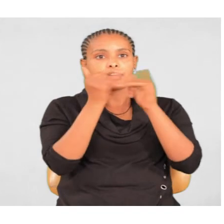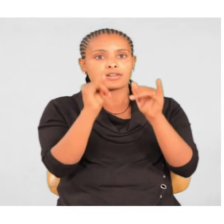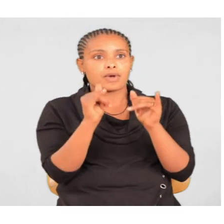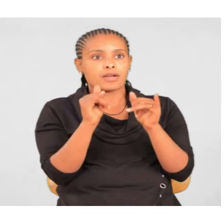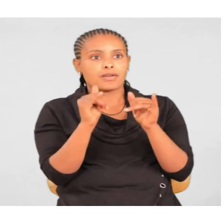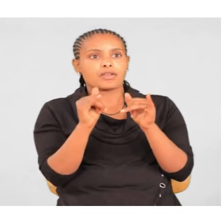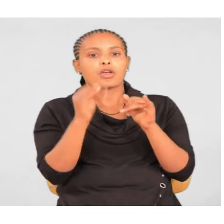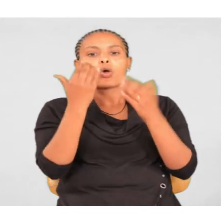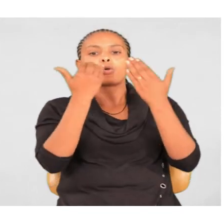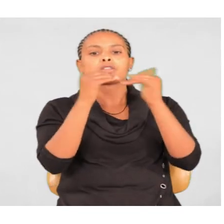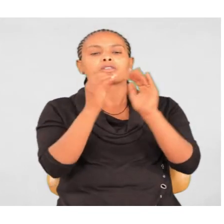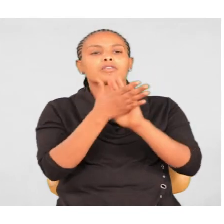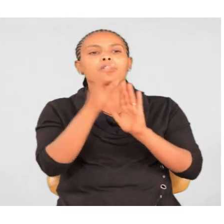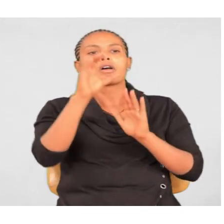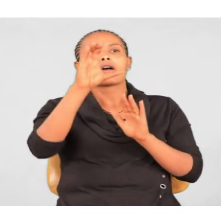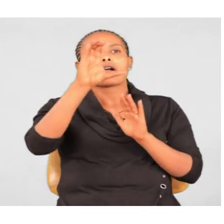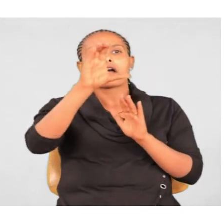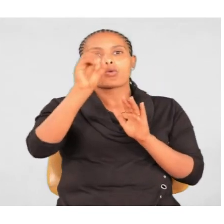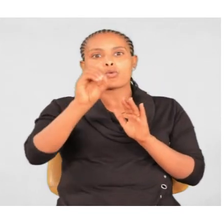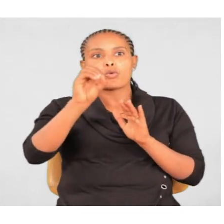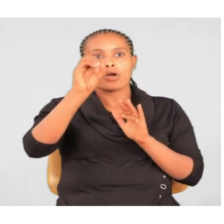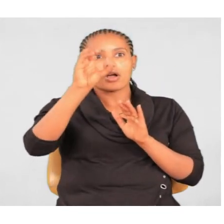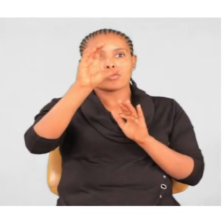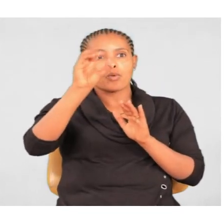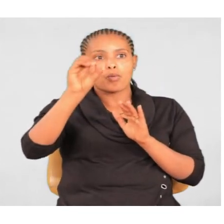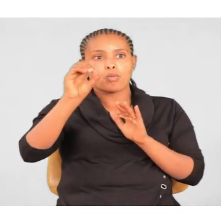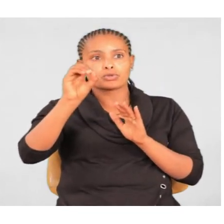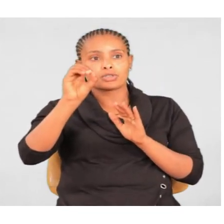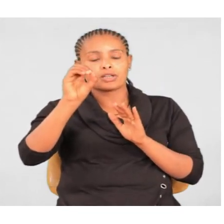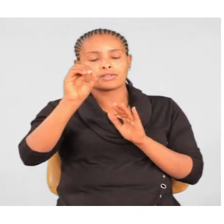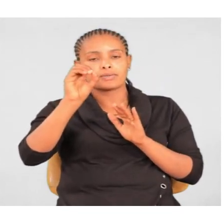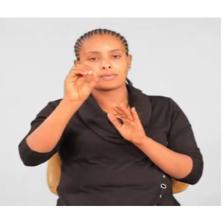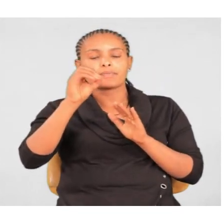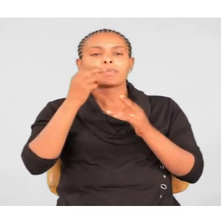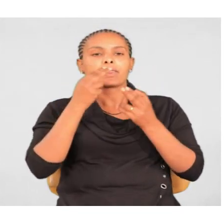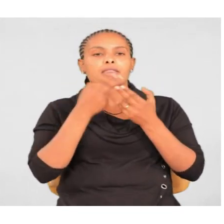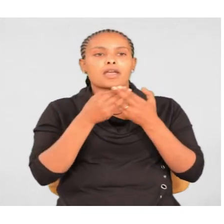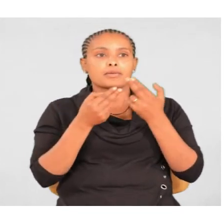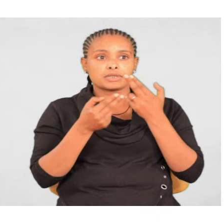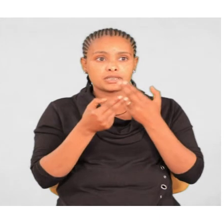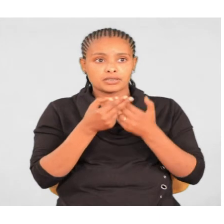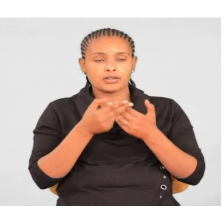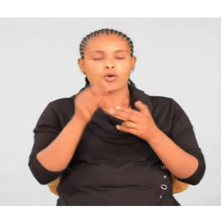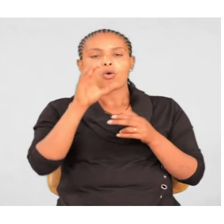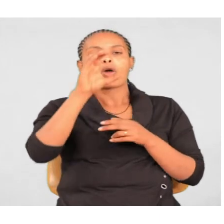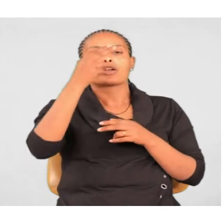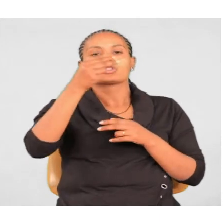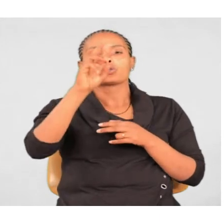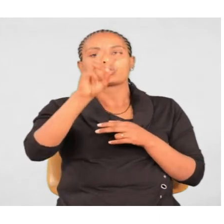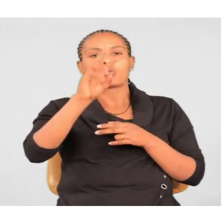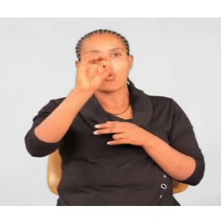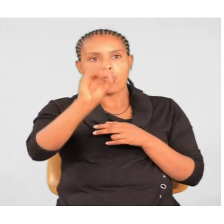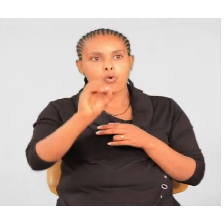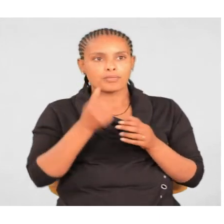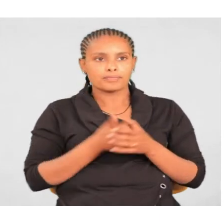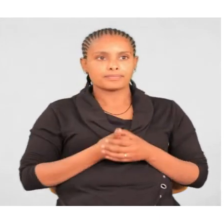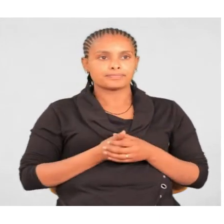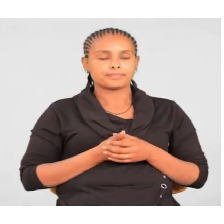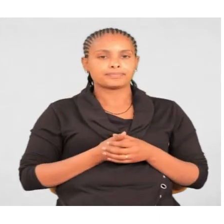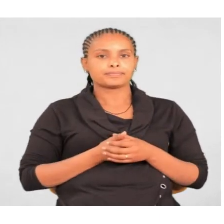by concentration of carbon monoxide times concentration of water